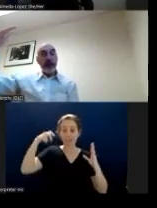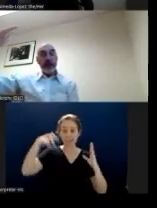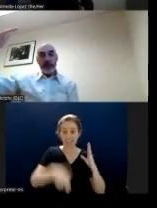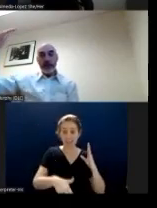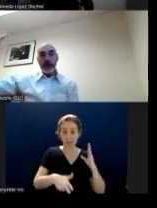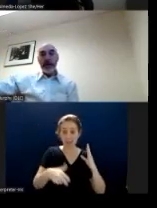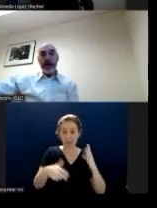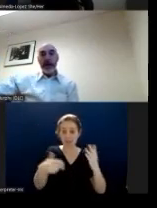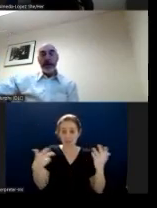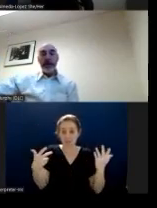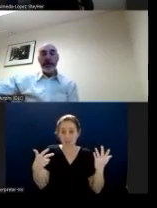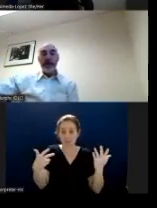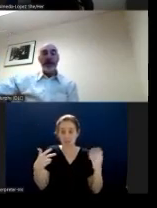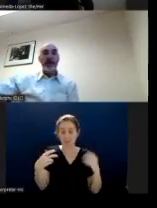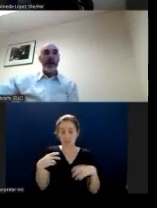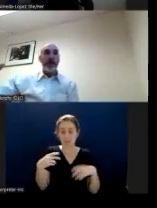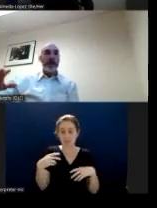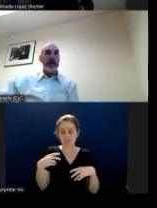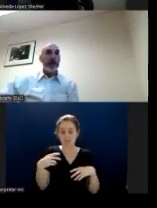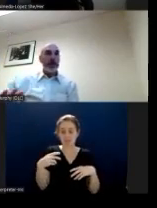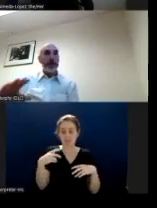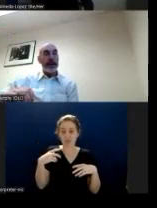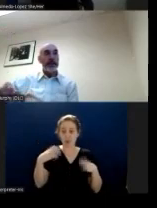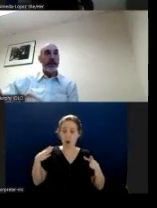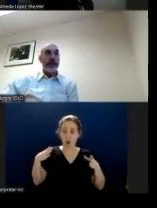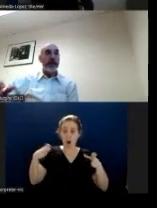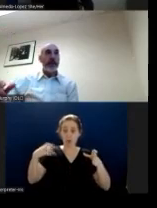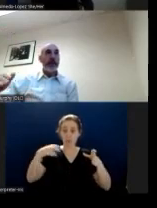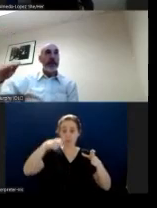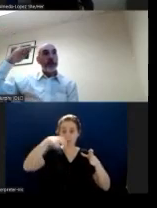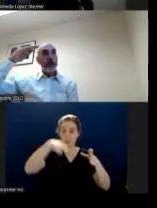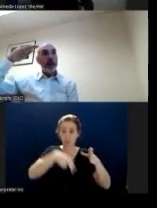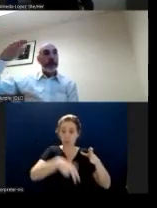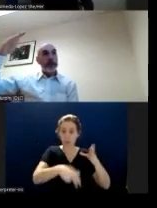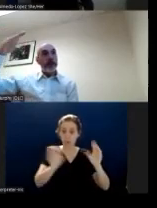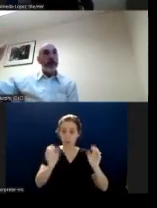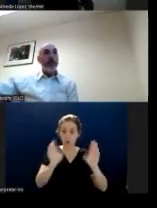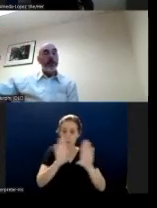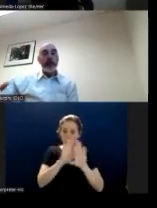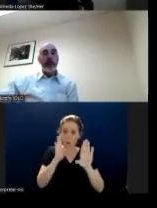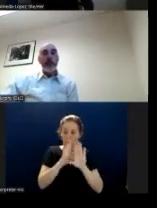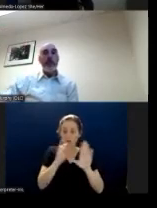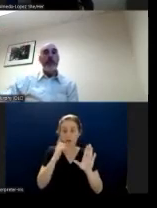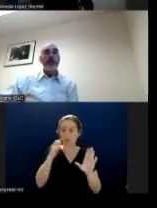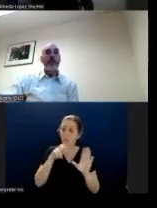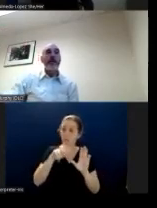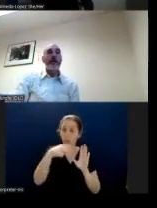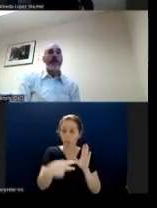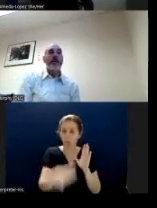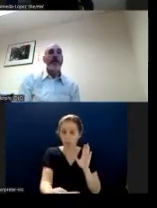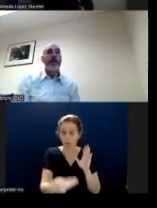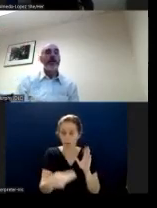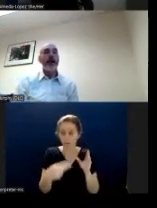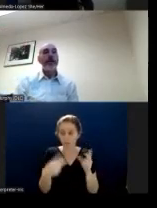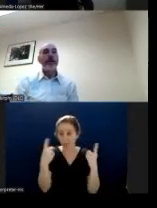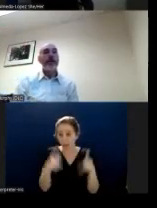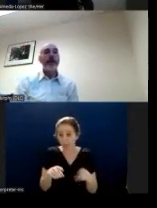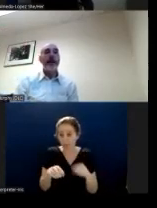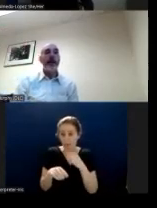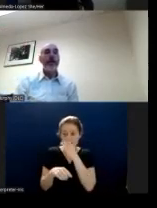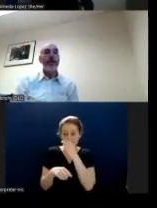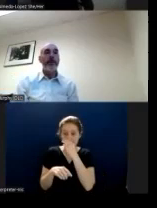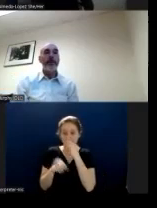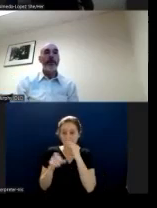stairs come down in such a way that you can actually walk into the